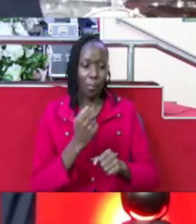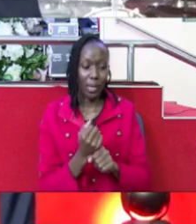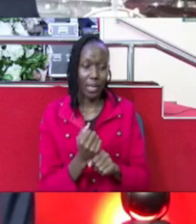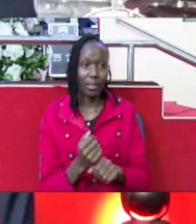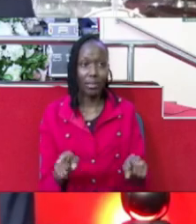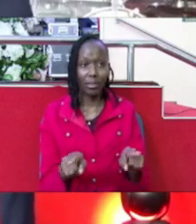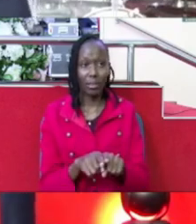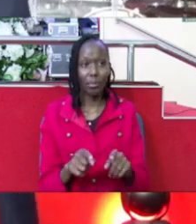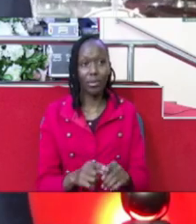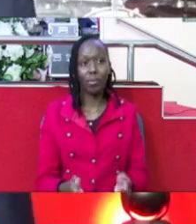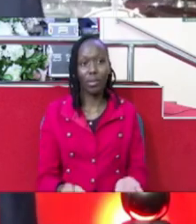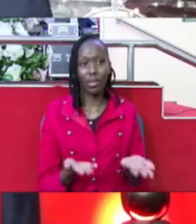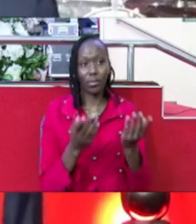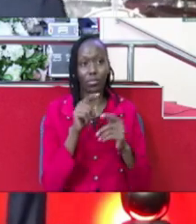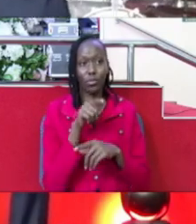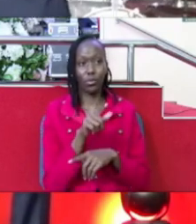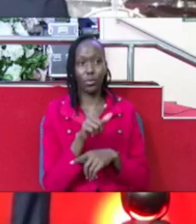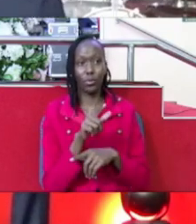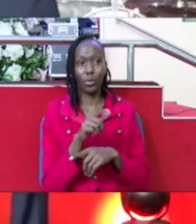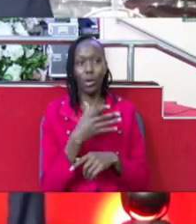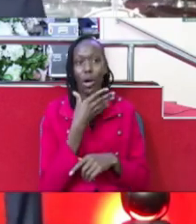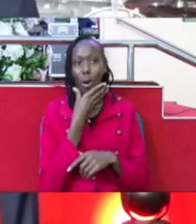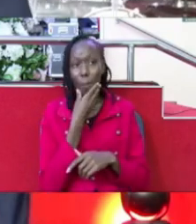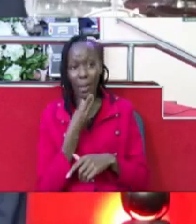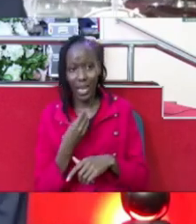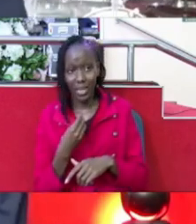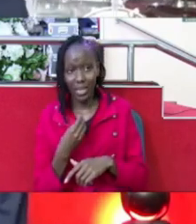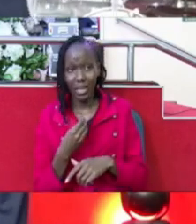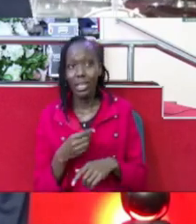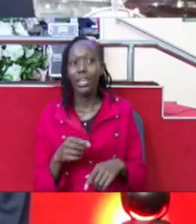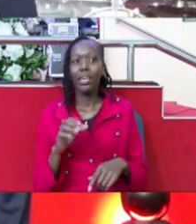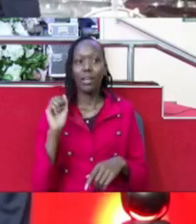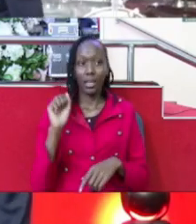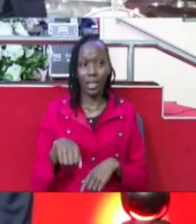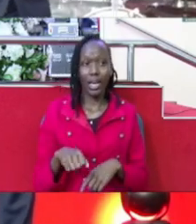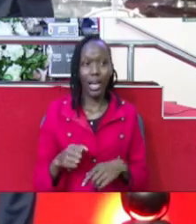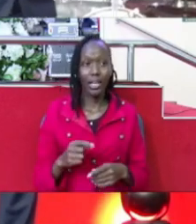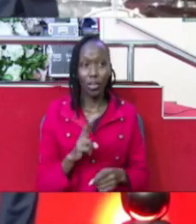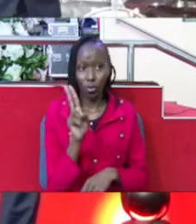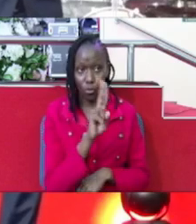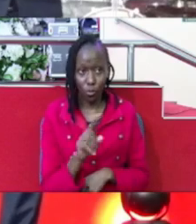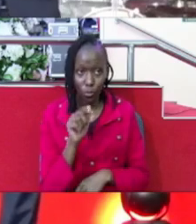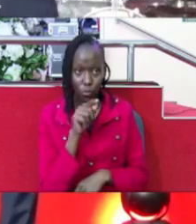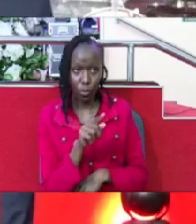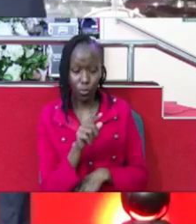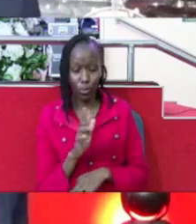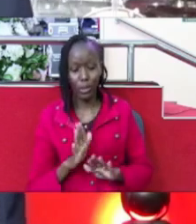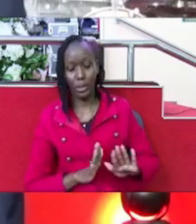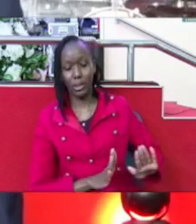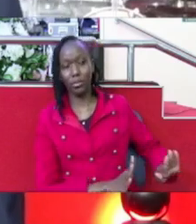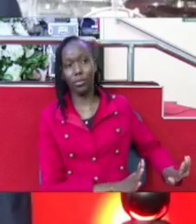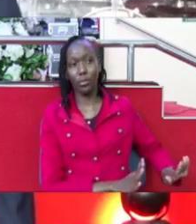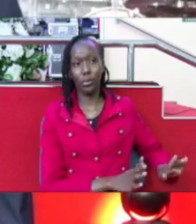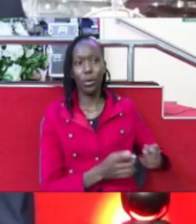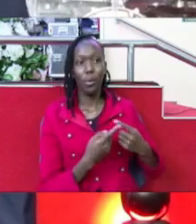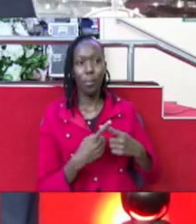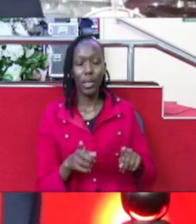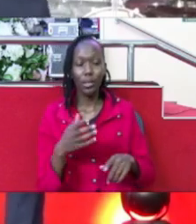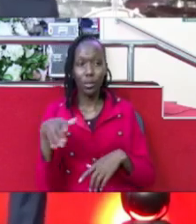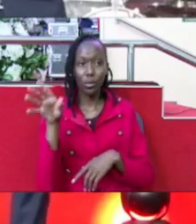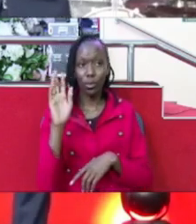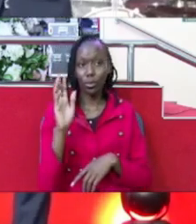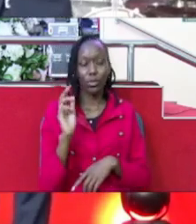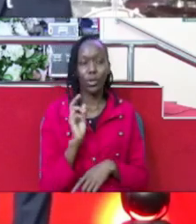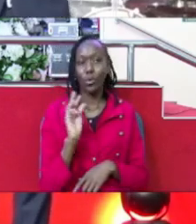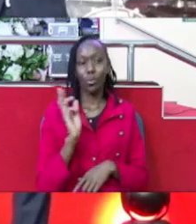watu. Men can use and dump you. Aha, watu wanaweza kukutumia na kukutupa. But God will never take